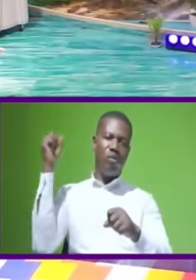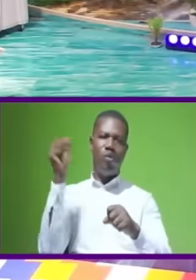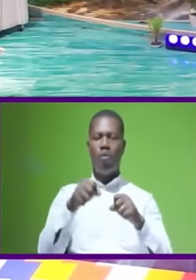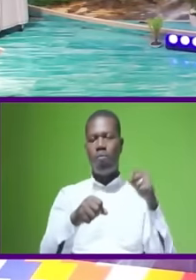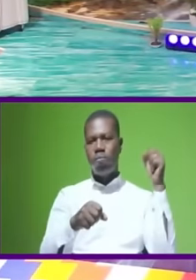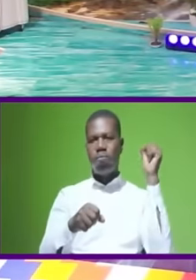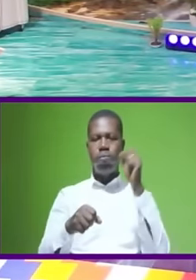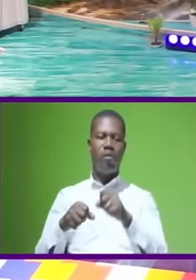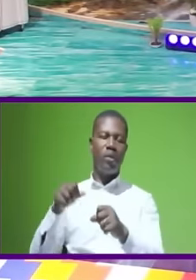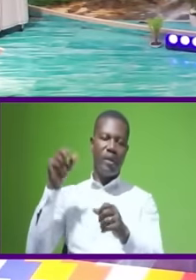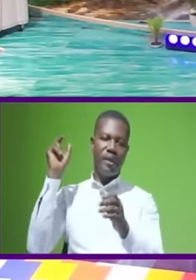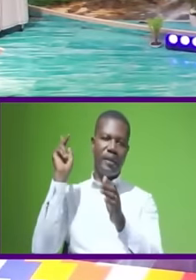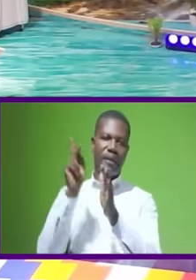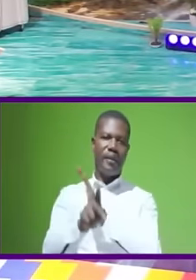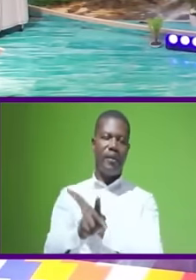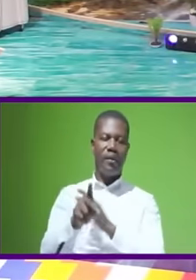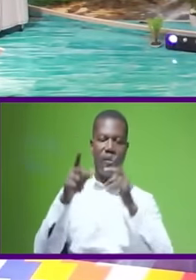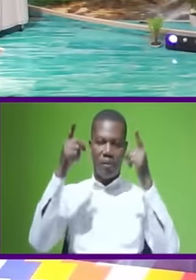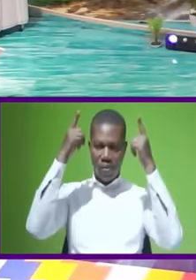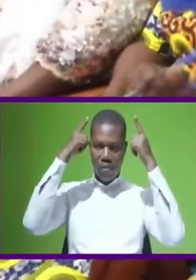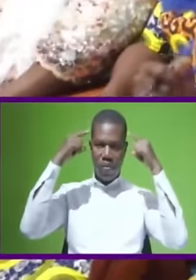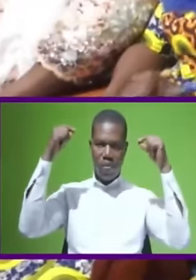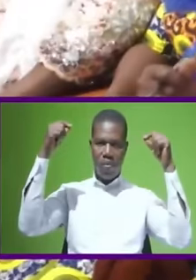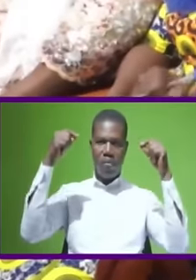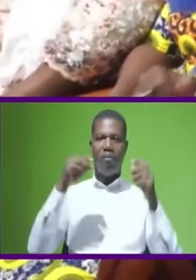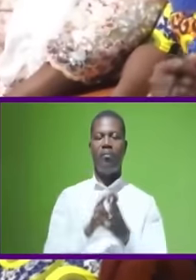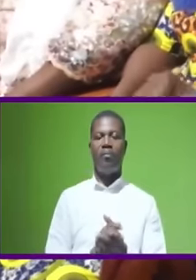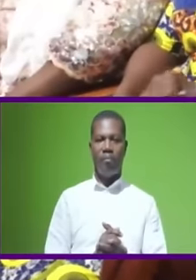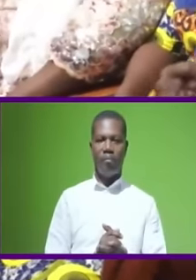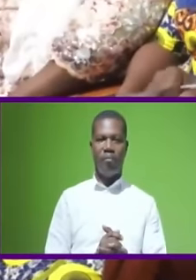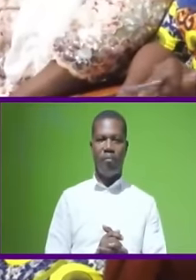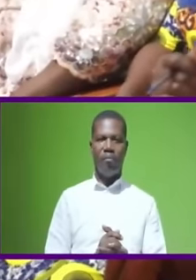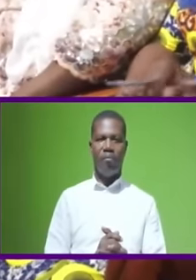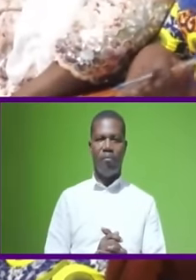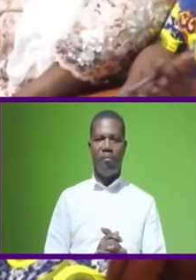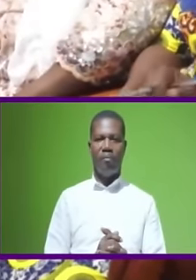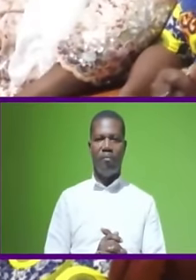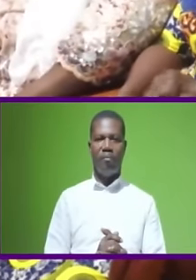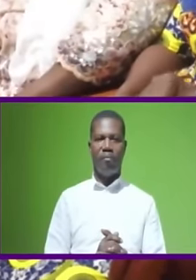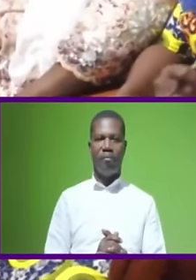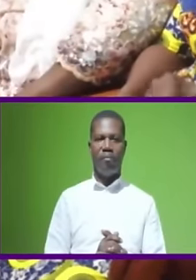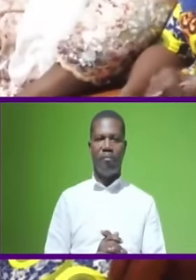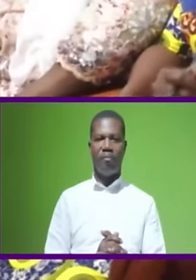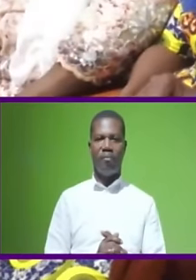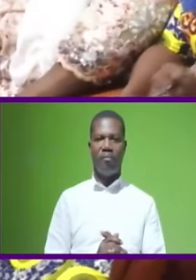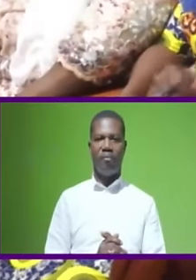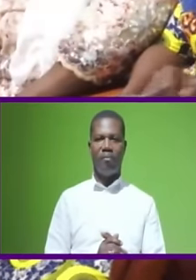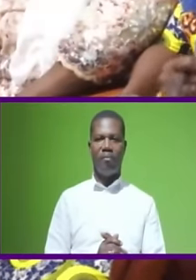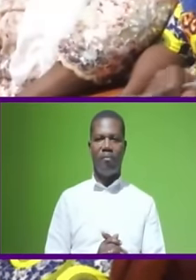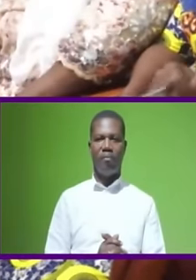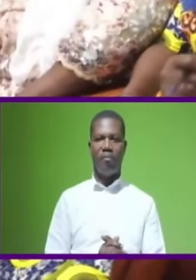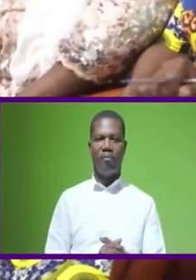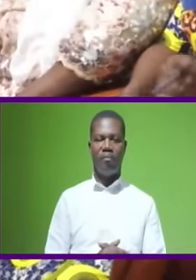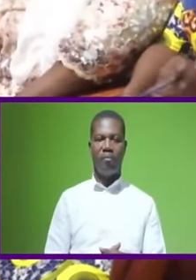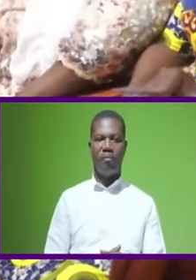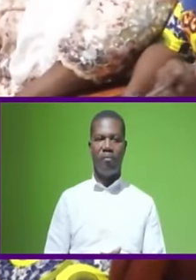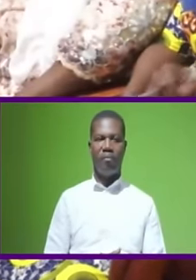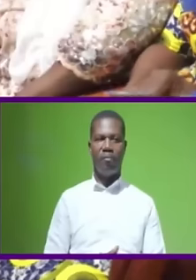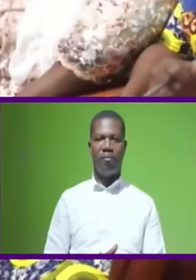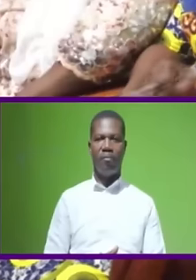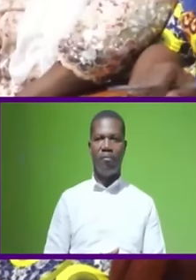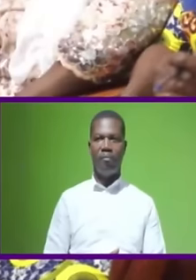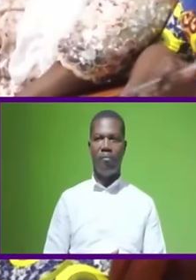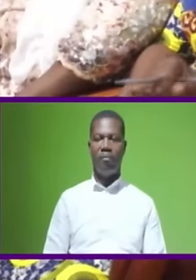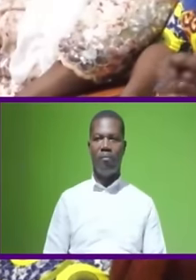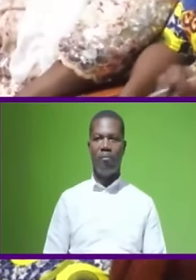Although Moses came with a speech and his illustrations or proofs, whenever he speaks, then it happens. But it happened